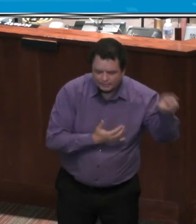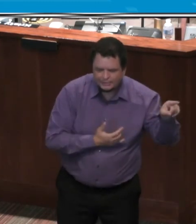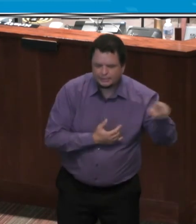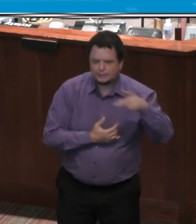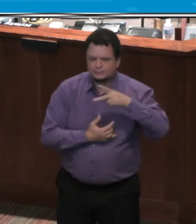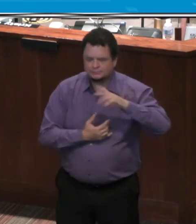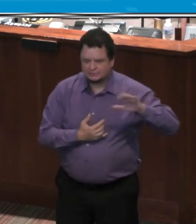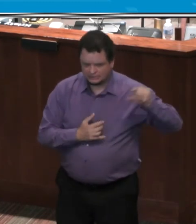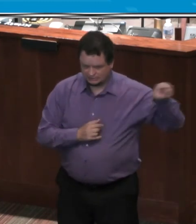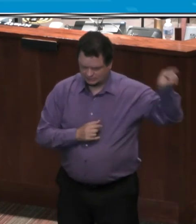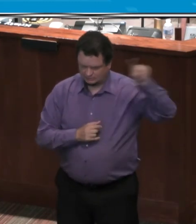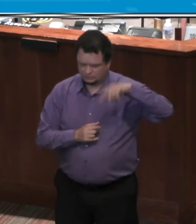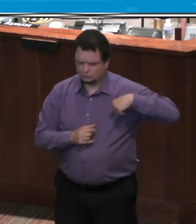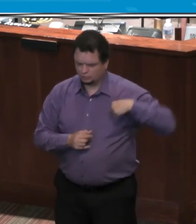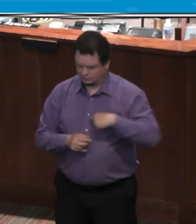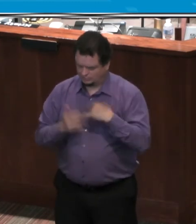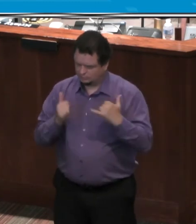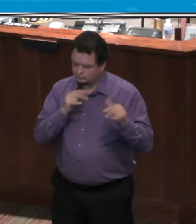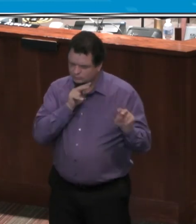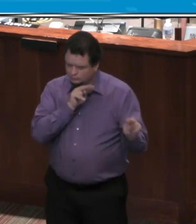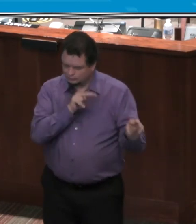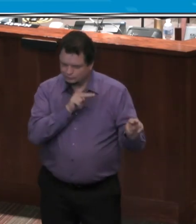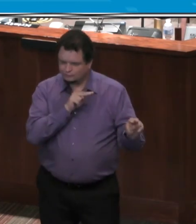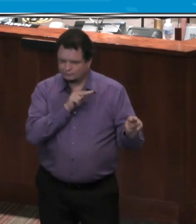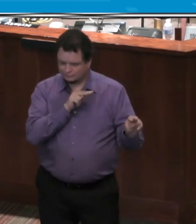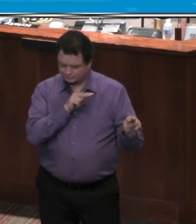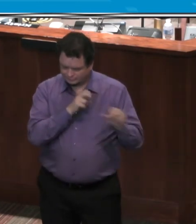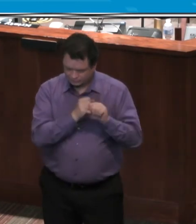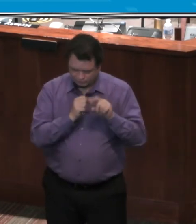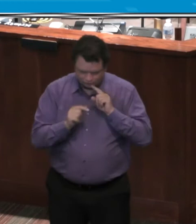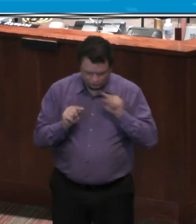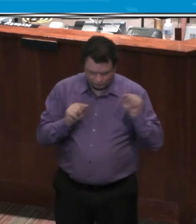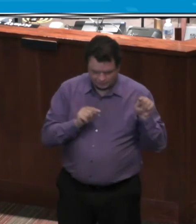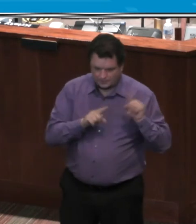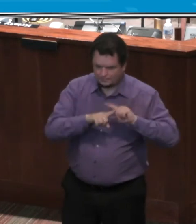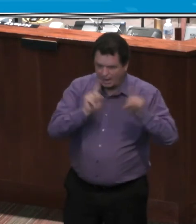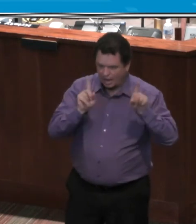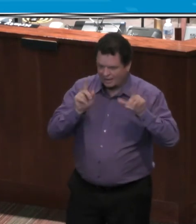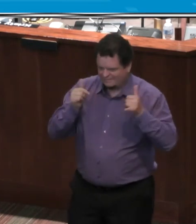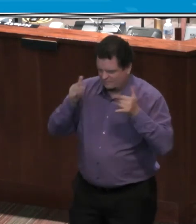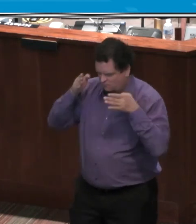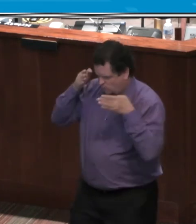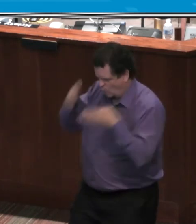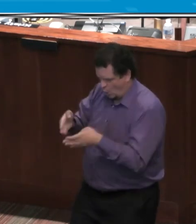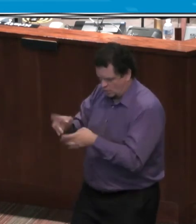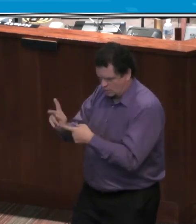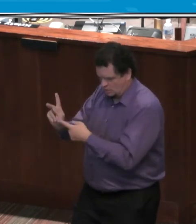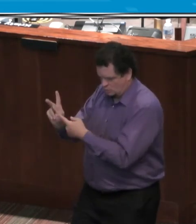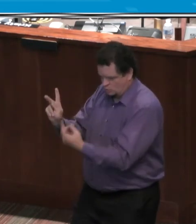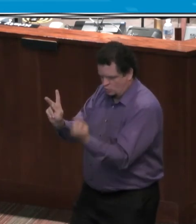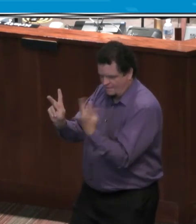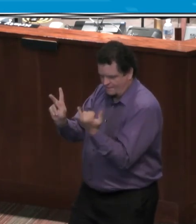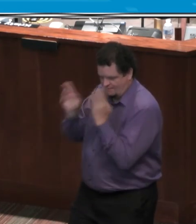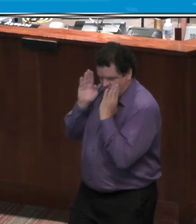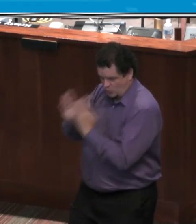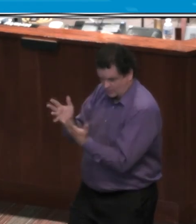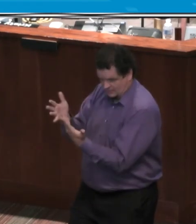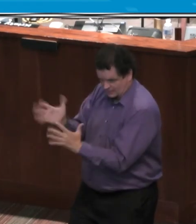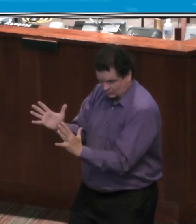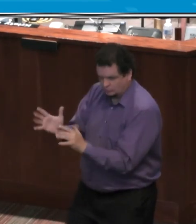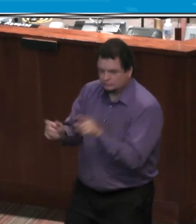technical assistance to those schools. And colleges across the nation are in the news due to their social activities.